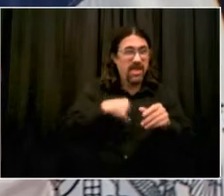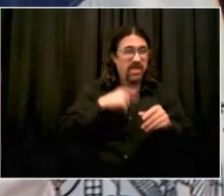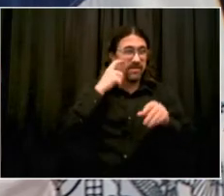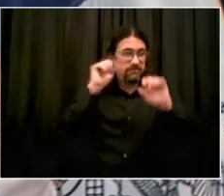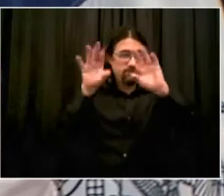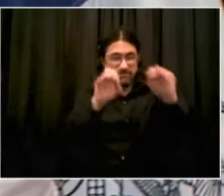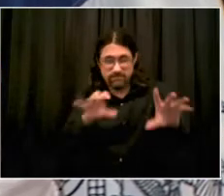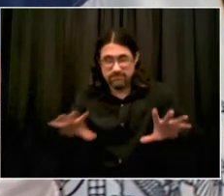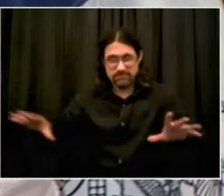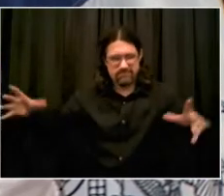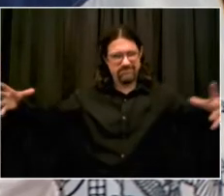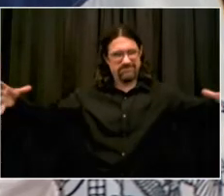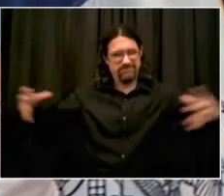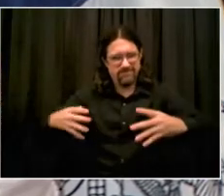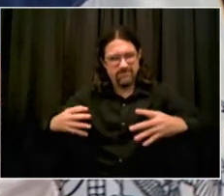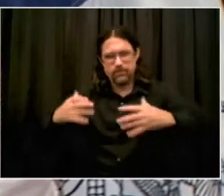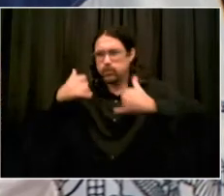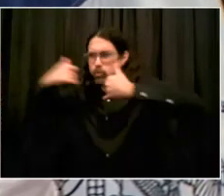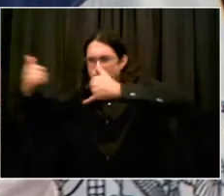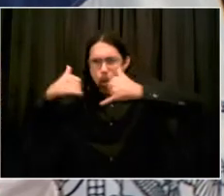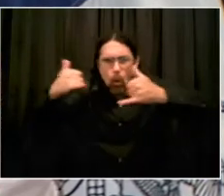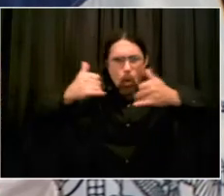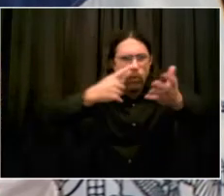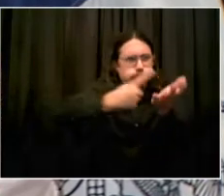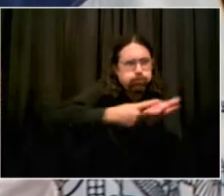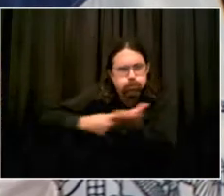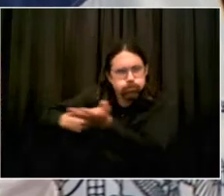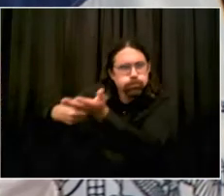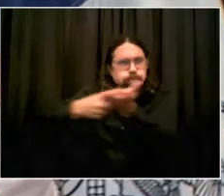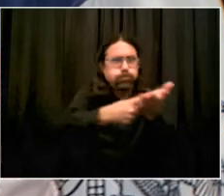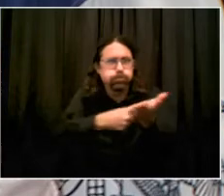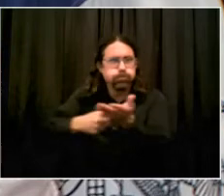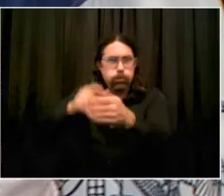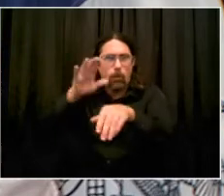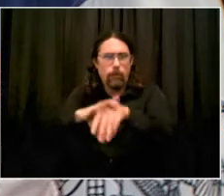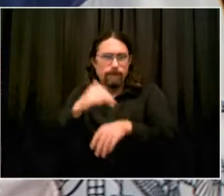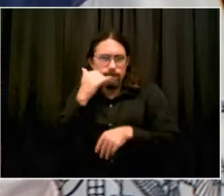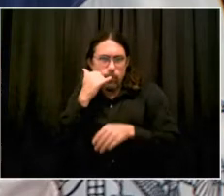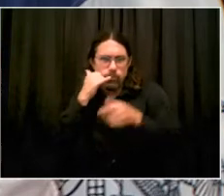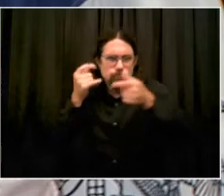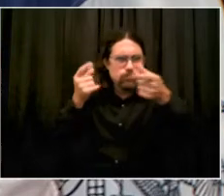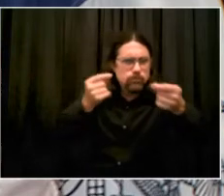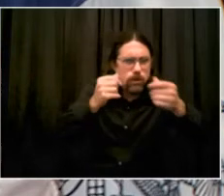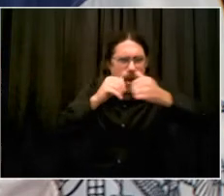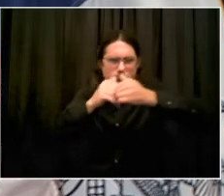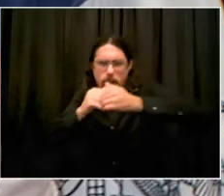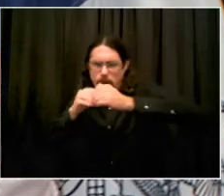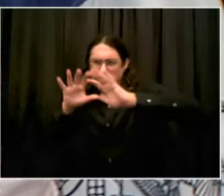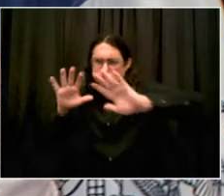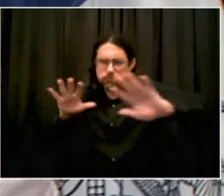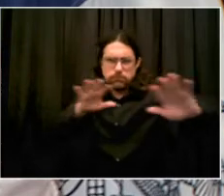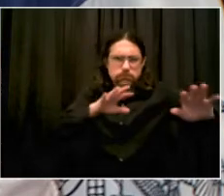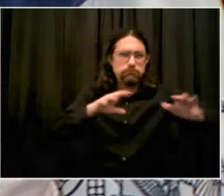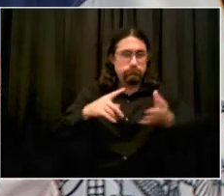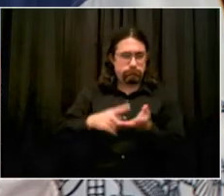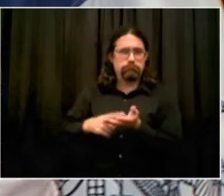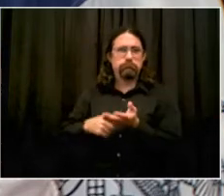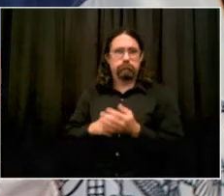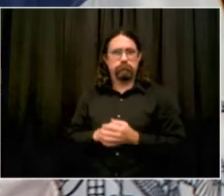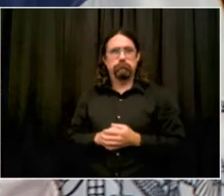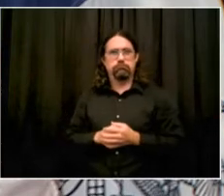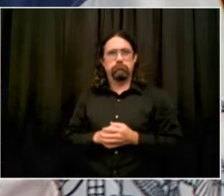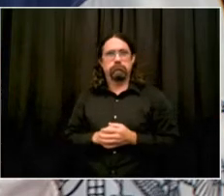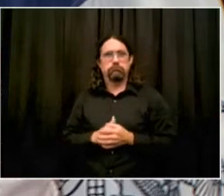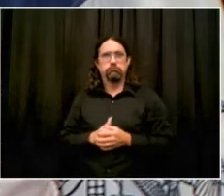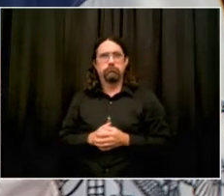variety of communities across the spectrum, a variety of people, a variety of different communities within the larger community. And to